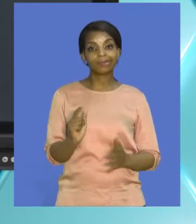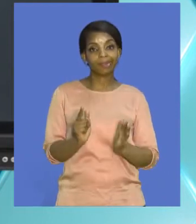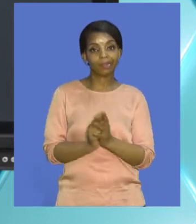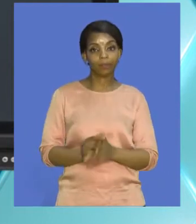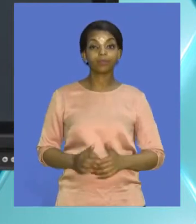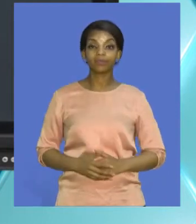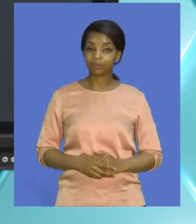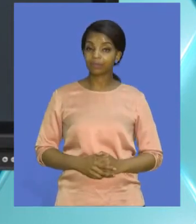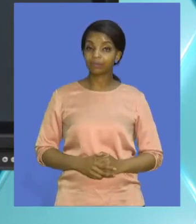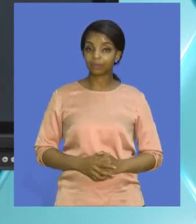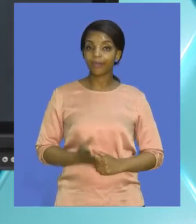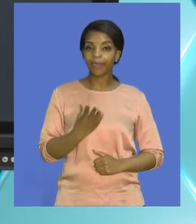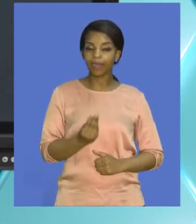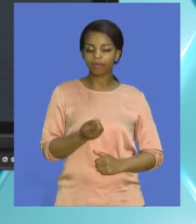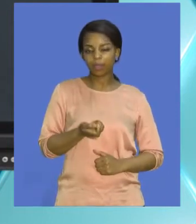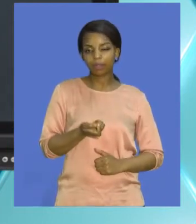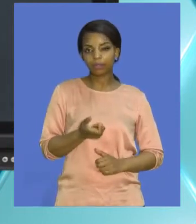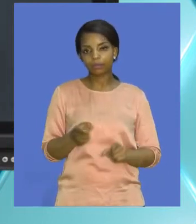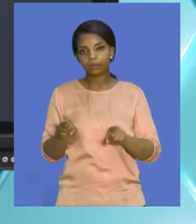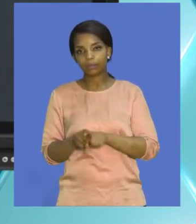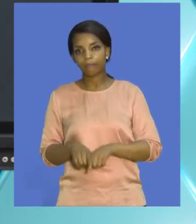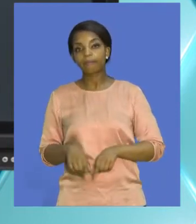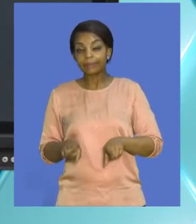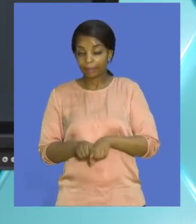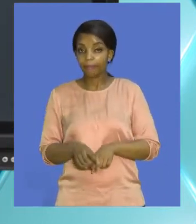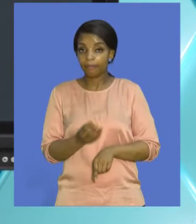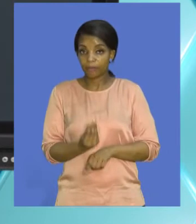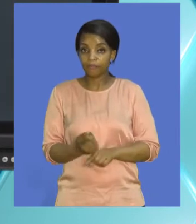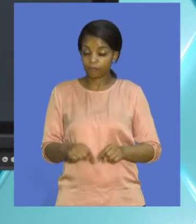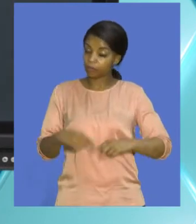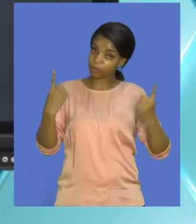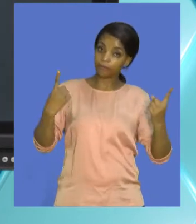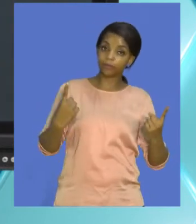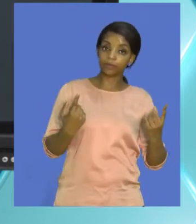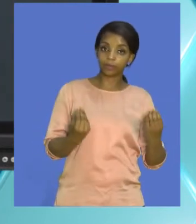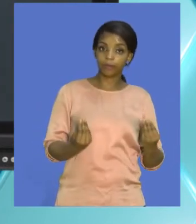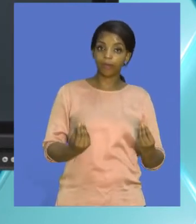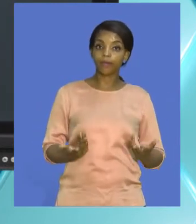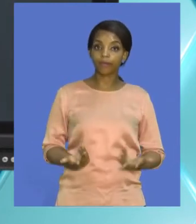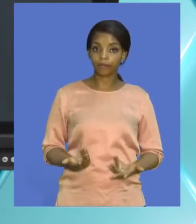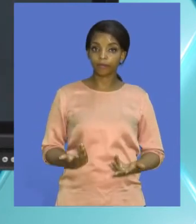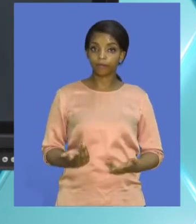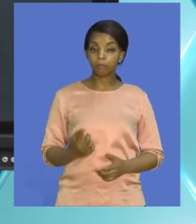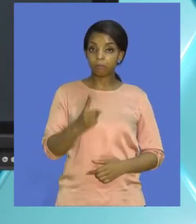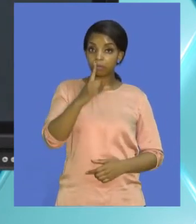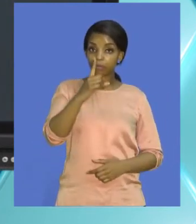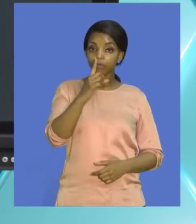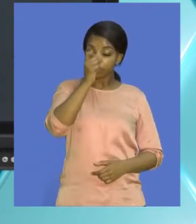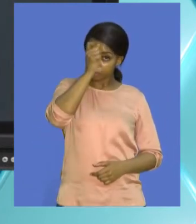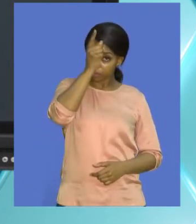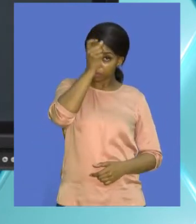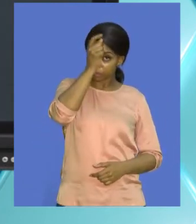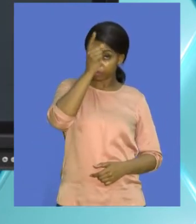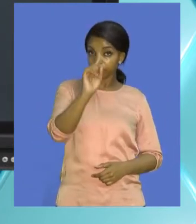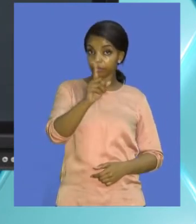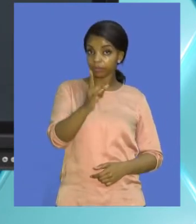some similarities as well as differences. Now, just to get that out of the way, let's understand, in nature, point